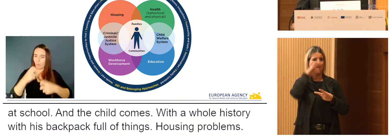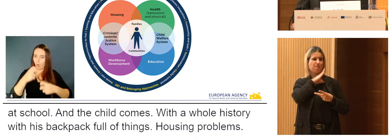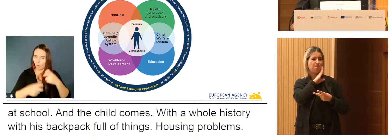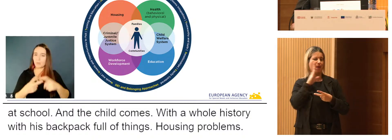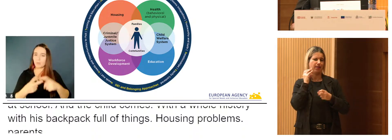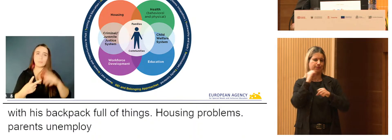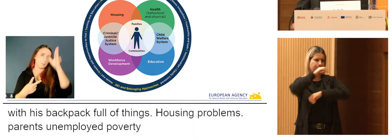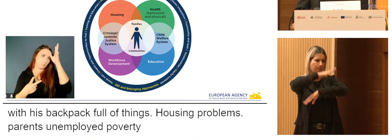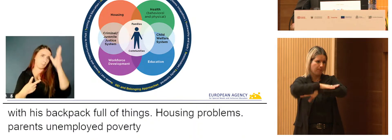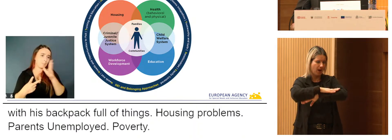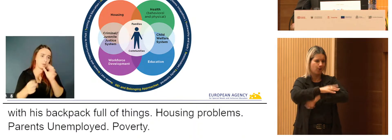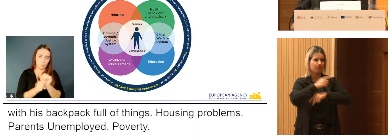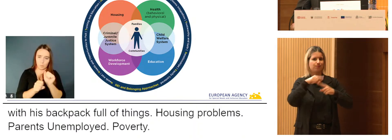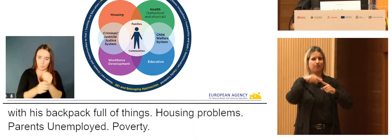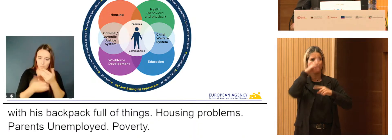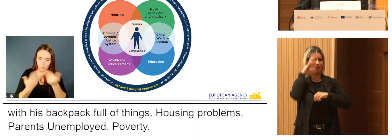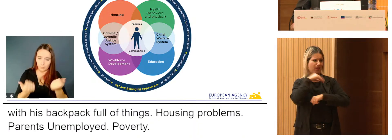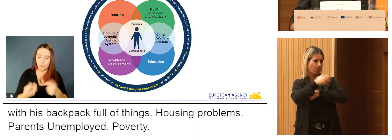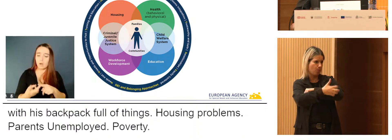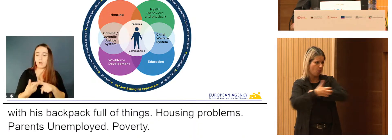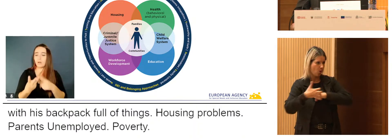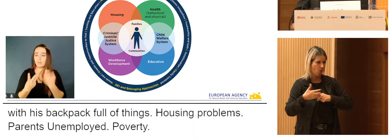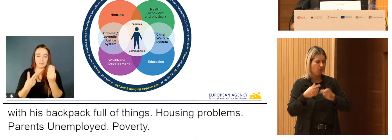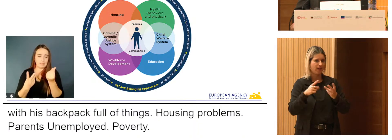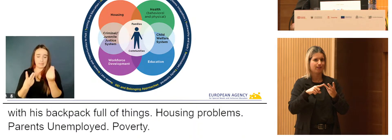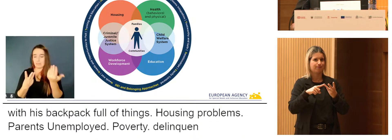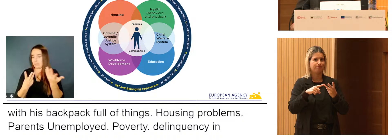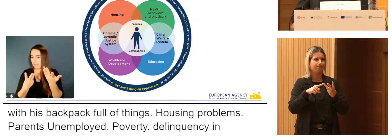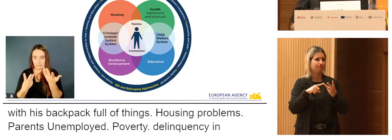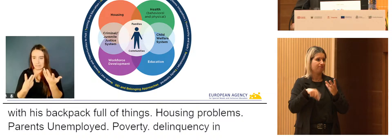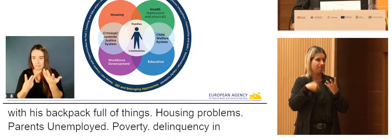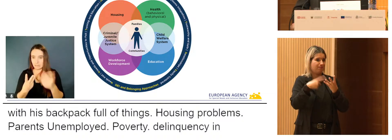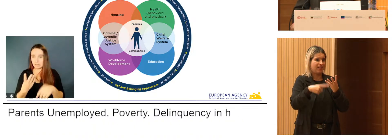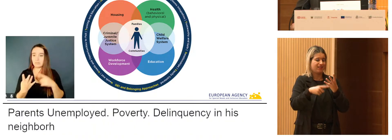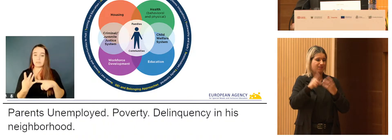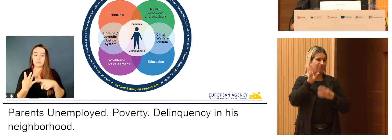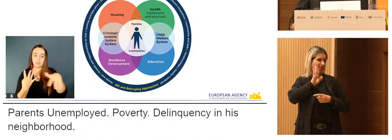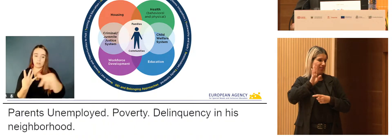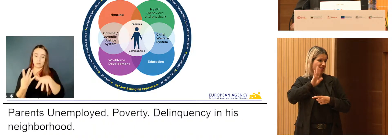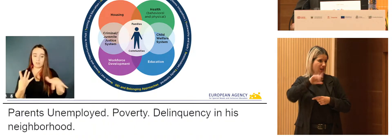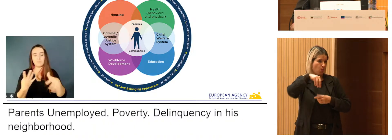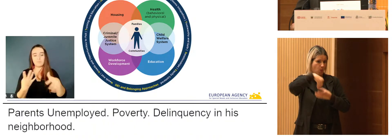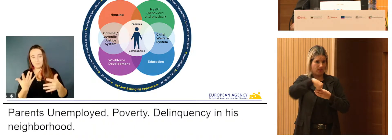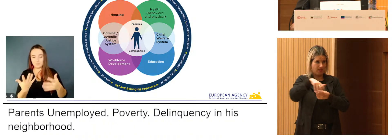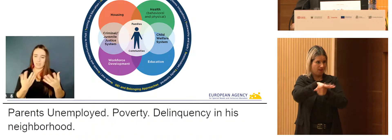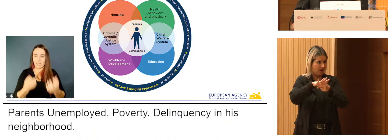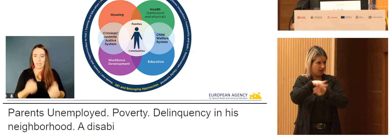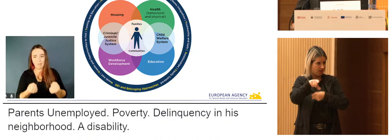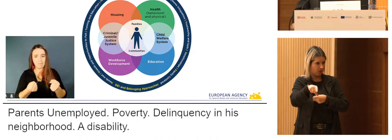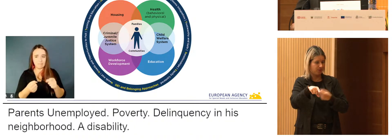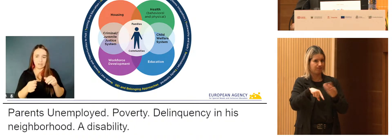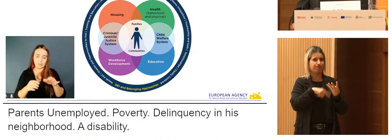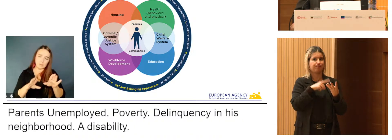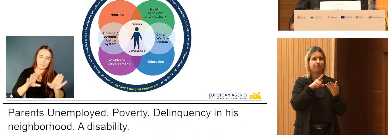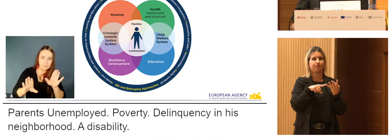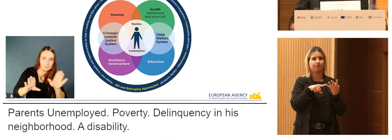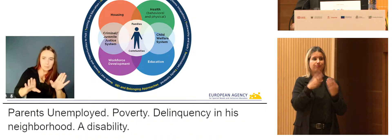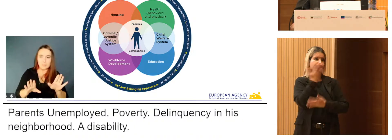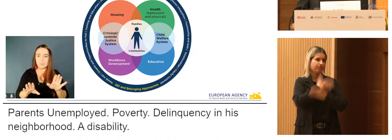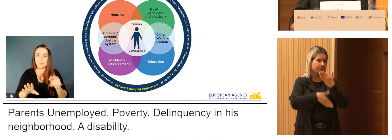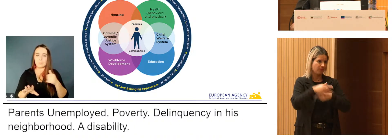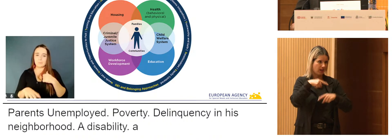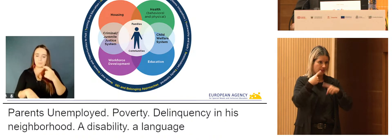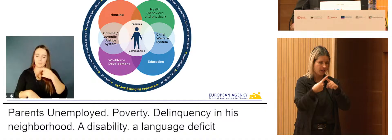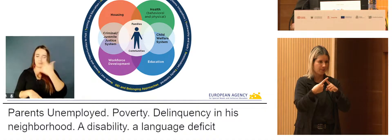poverty, delinquency in his neighborhood, a disability, a language deficit,